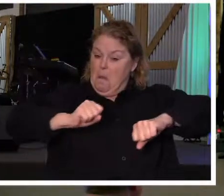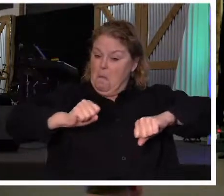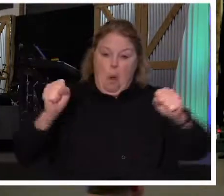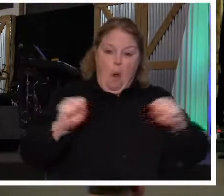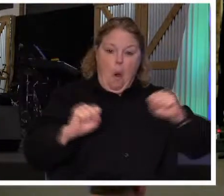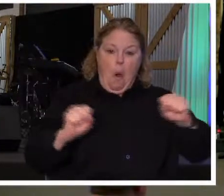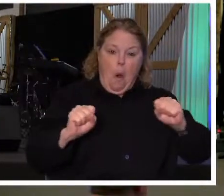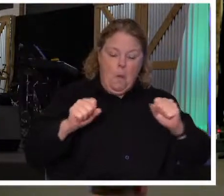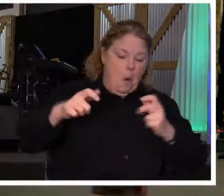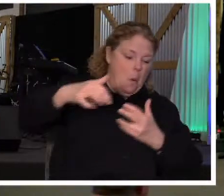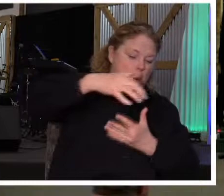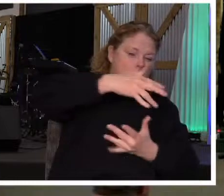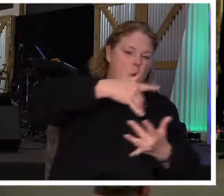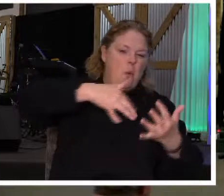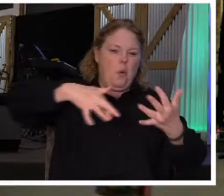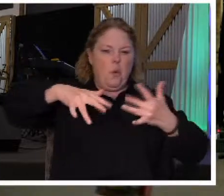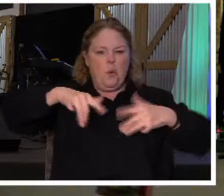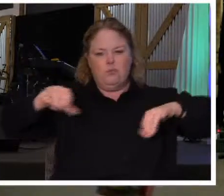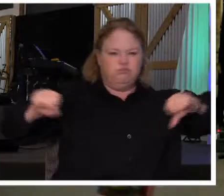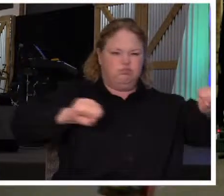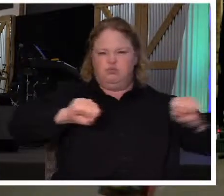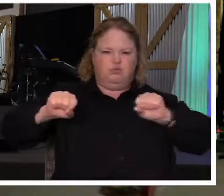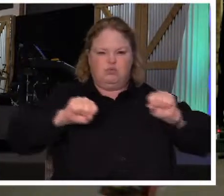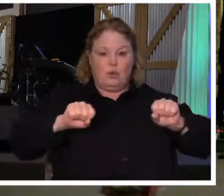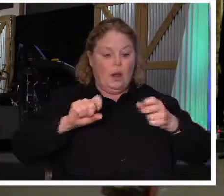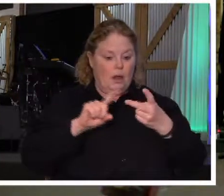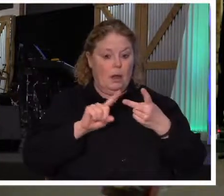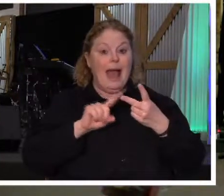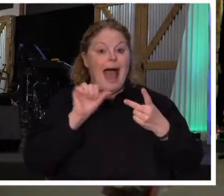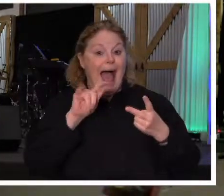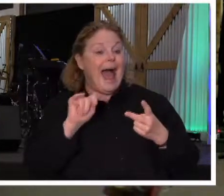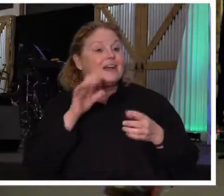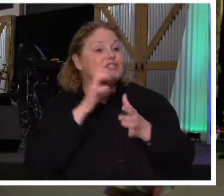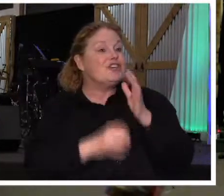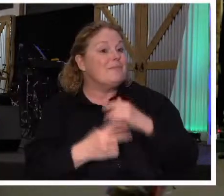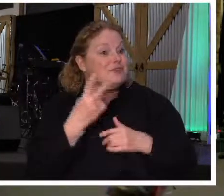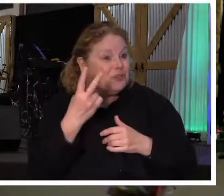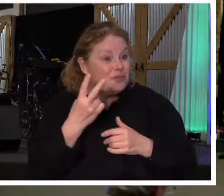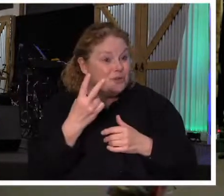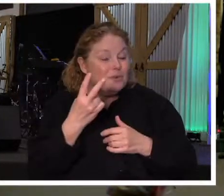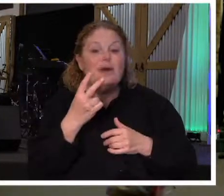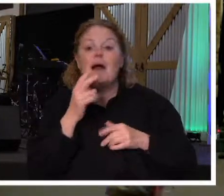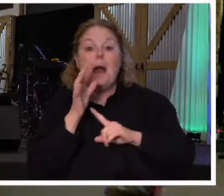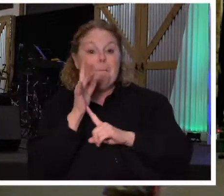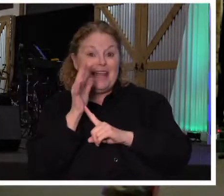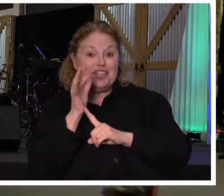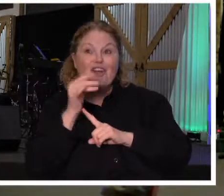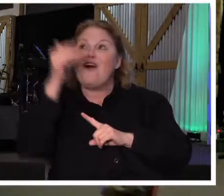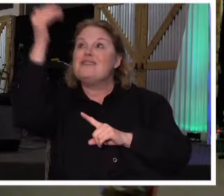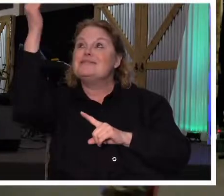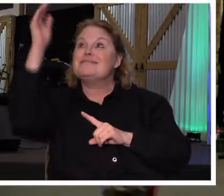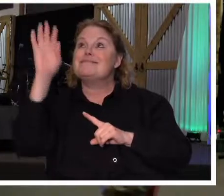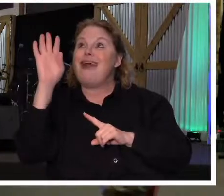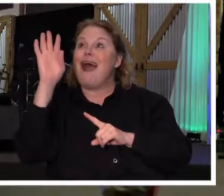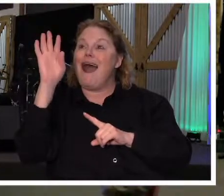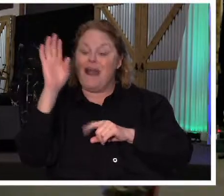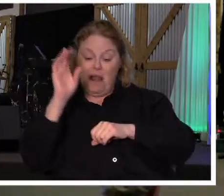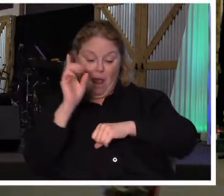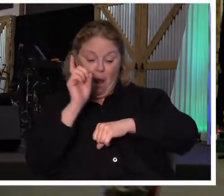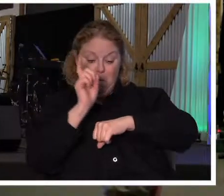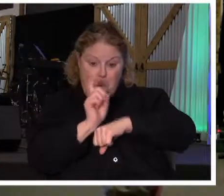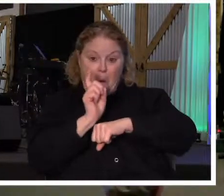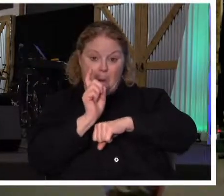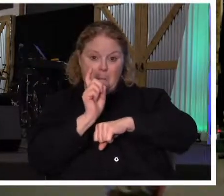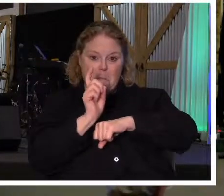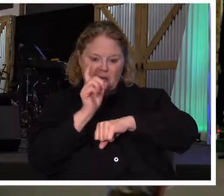presence of God. And you can move into the New Testament in Acts chapter 2 on the day of Pentecost when God came into the upper room. It said that it